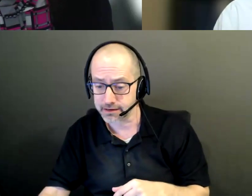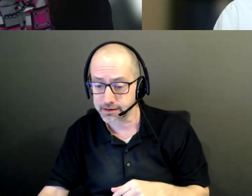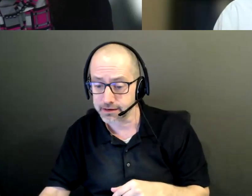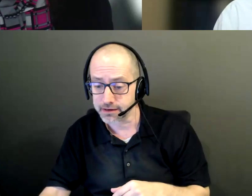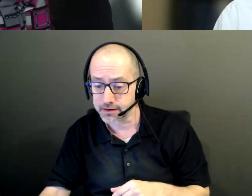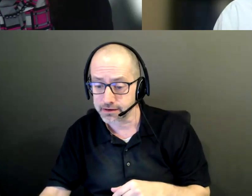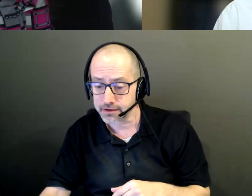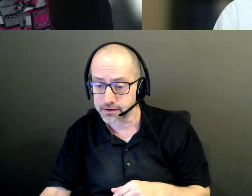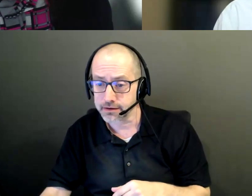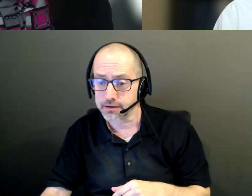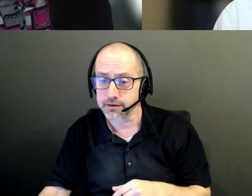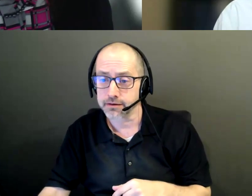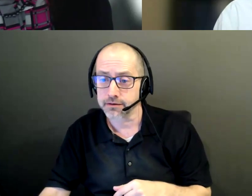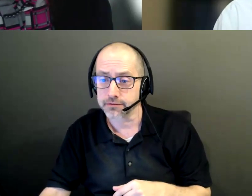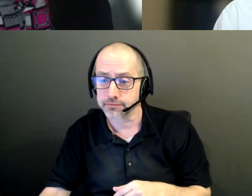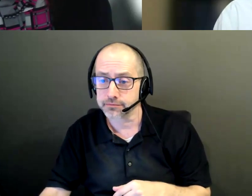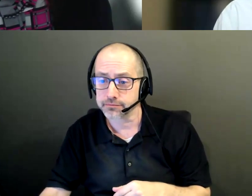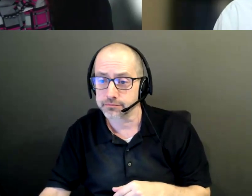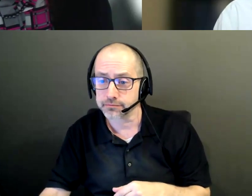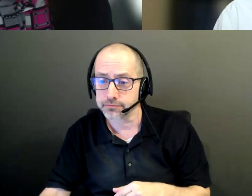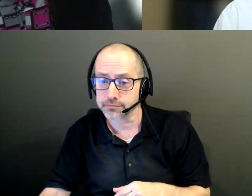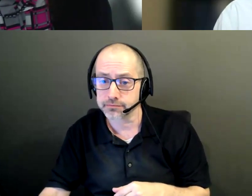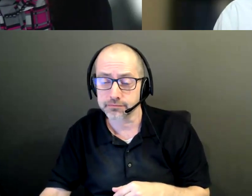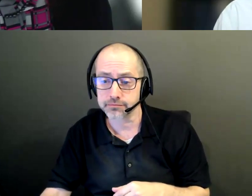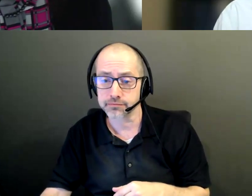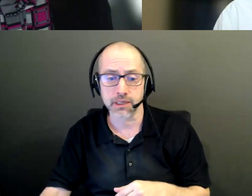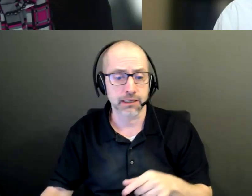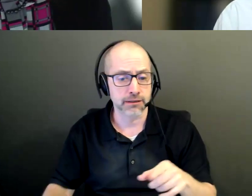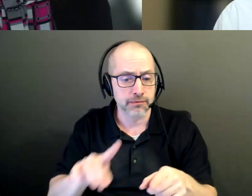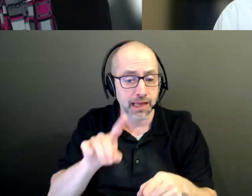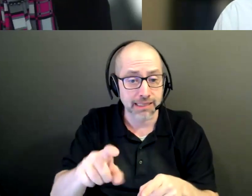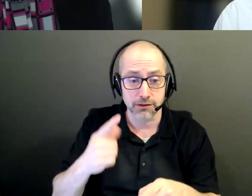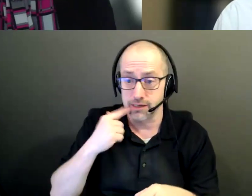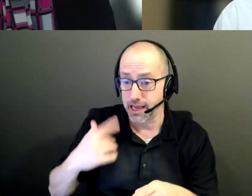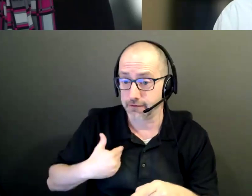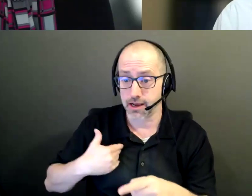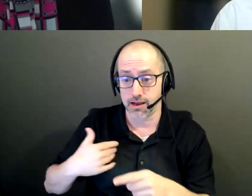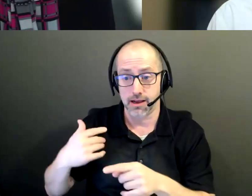a mentor, coach, or a friend who helped you develop your life lessons?